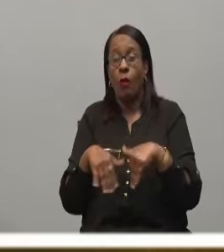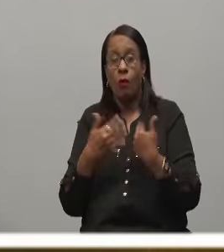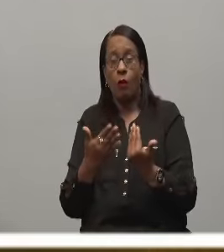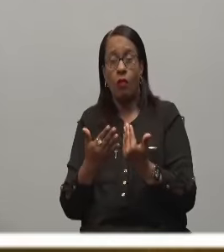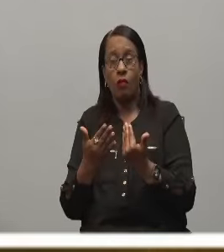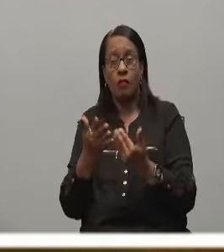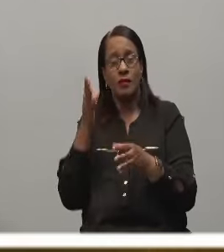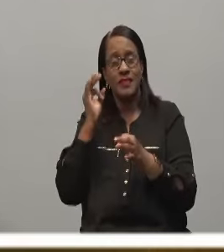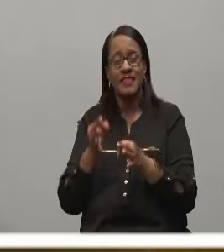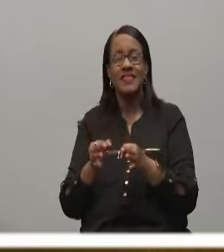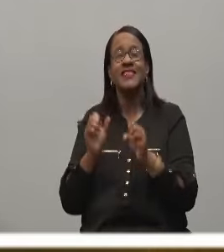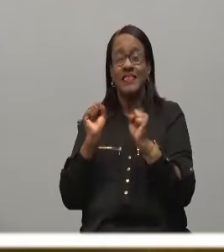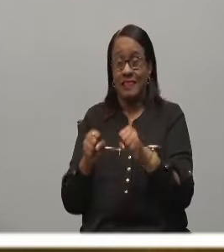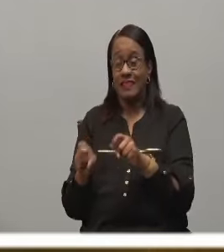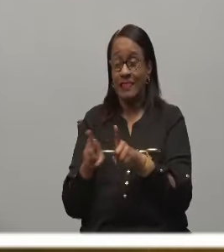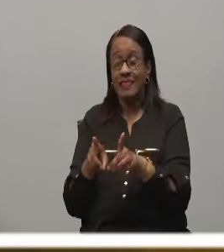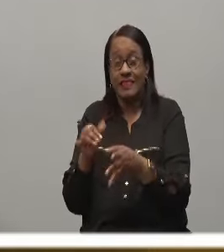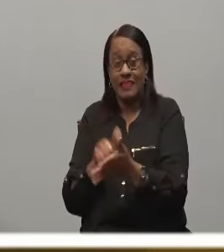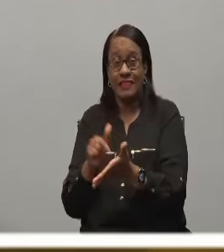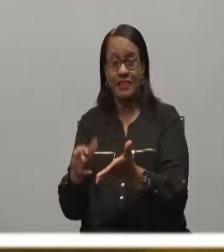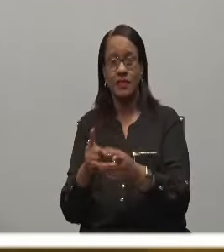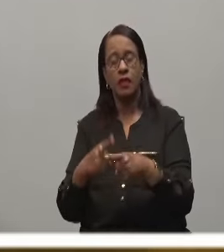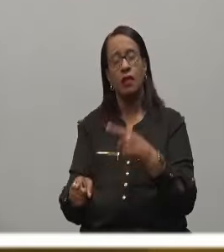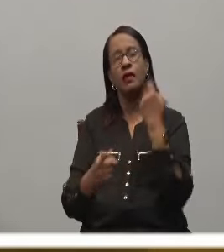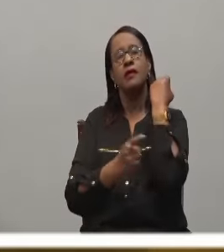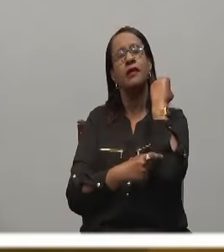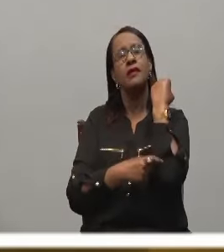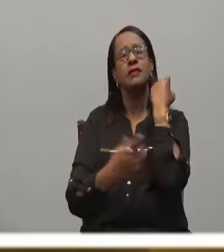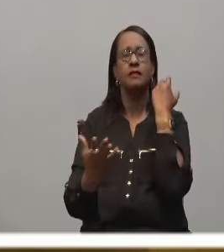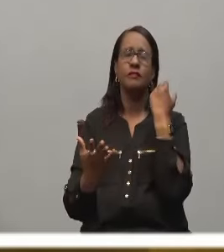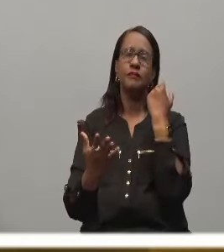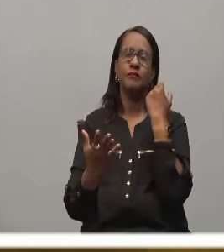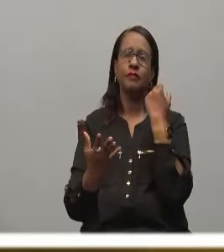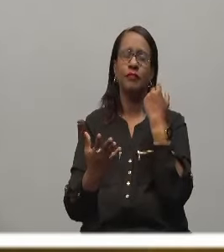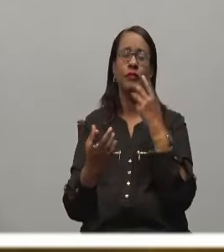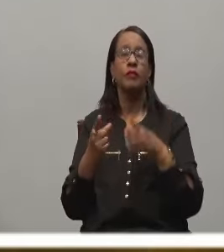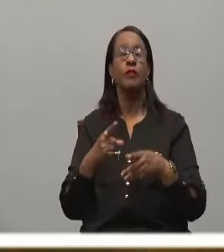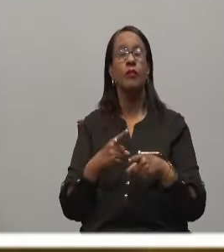But here we have the Spirit drove Jesus out